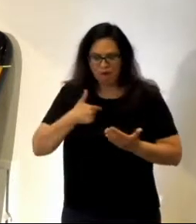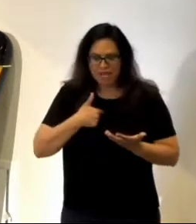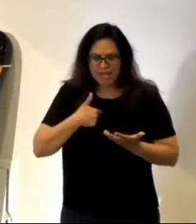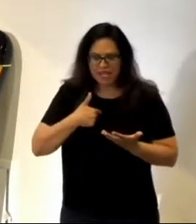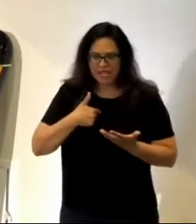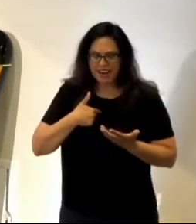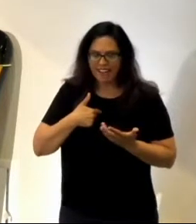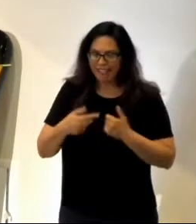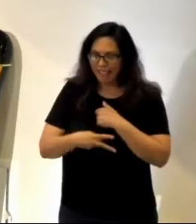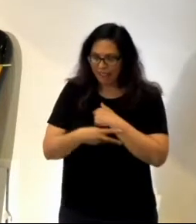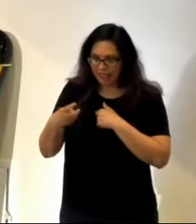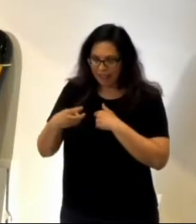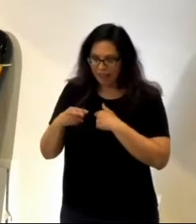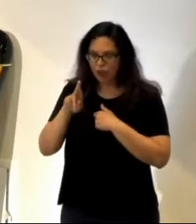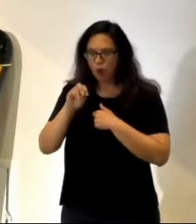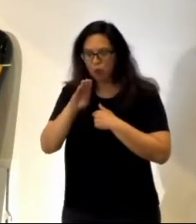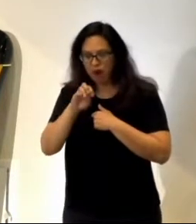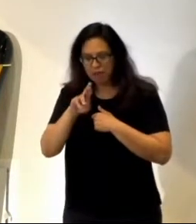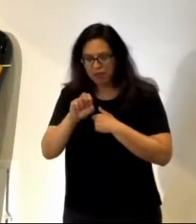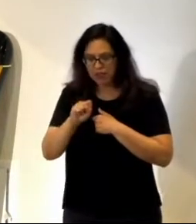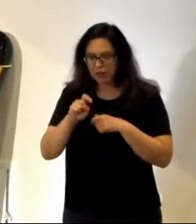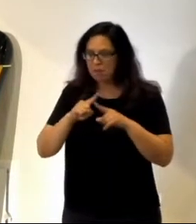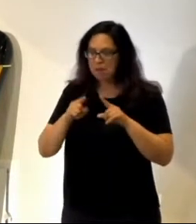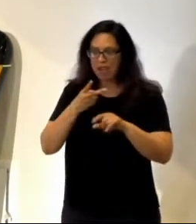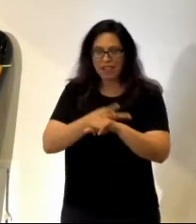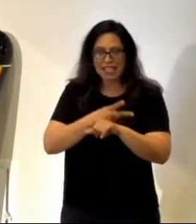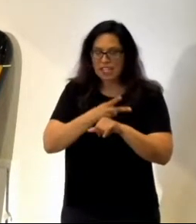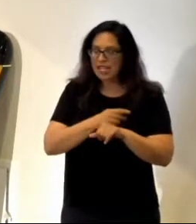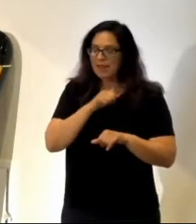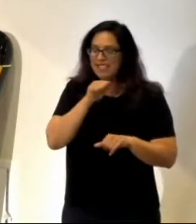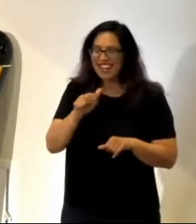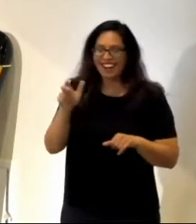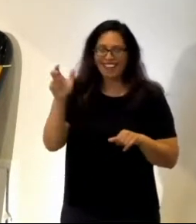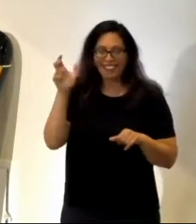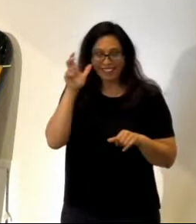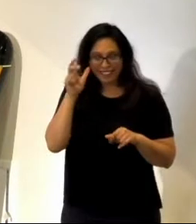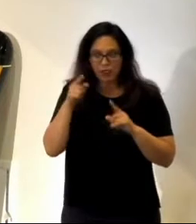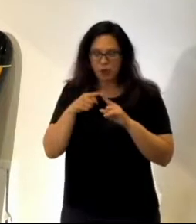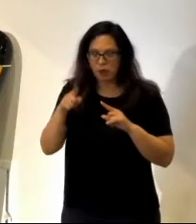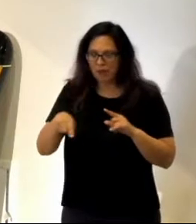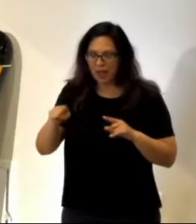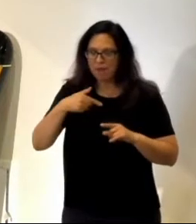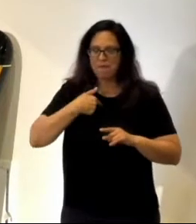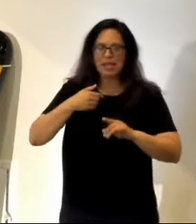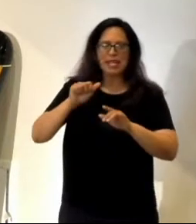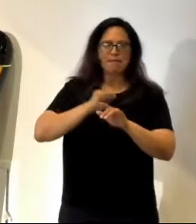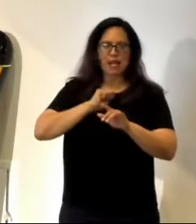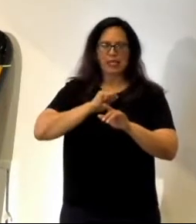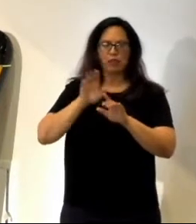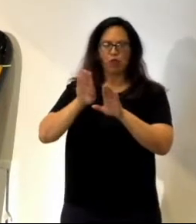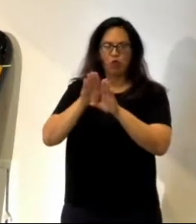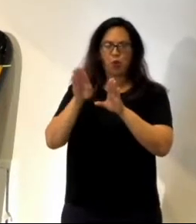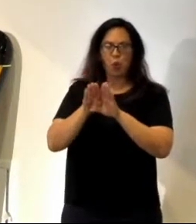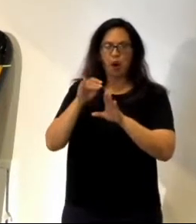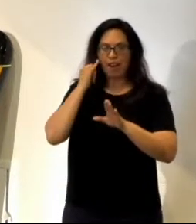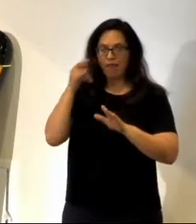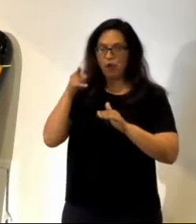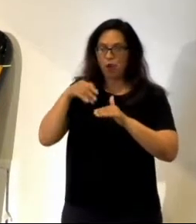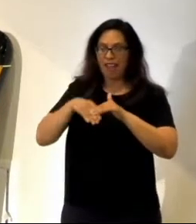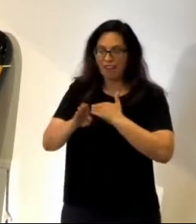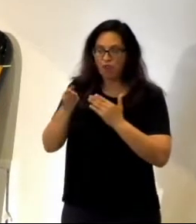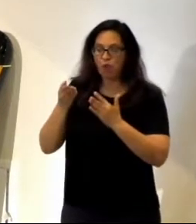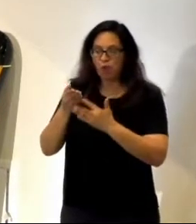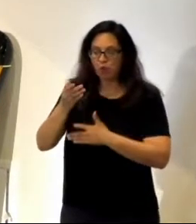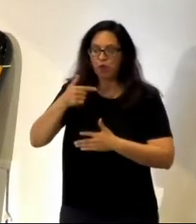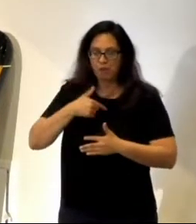robbers. But the sheep did not listen to them. I am the door. If anyone enters by me, he will be saved and will